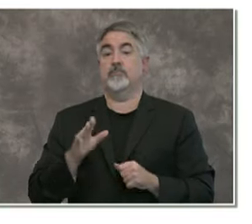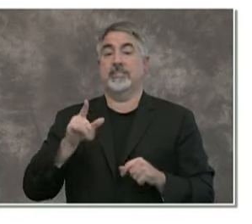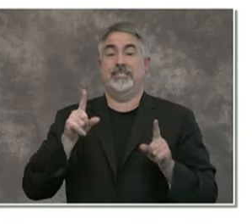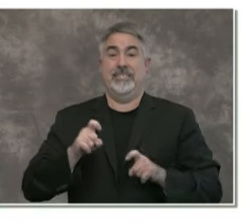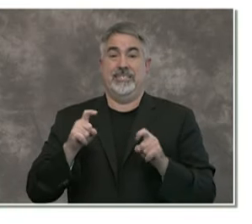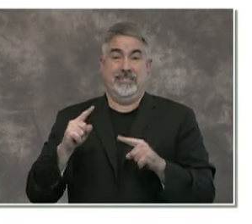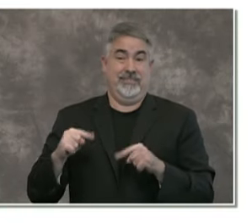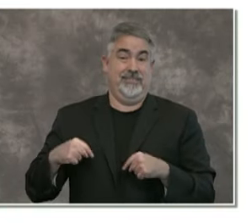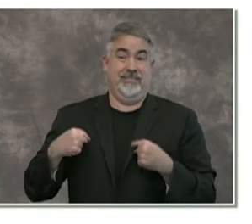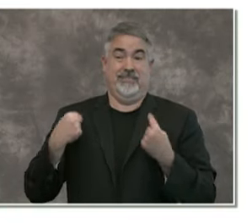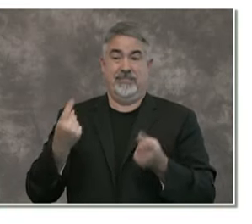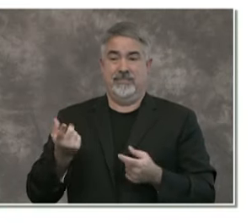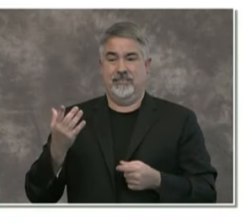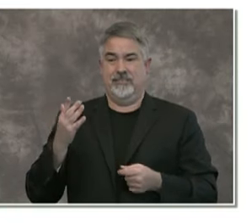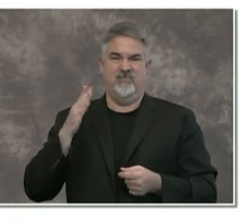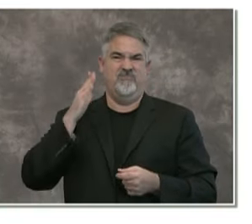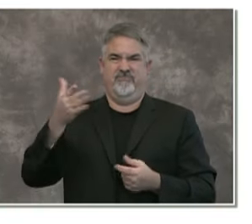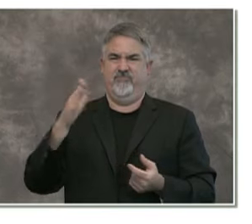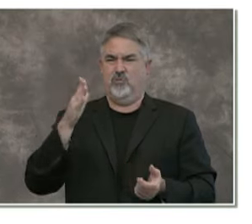over 20,000. We are at